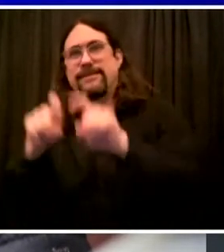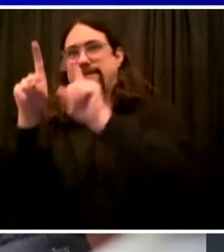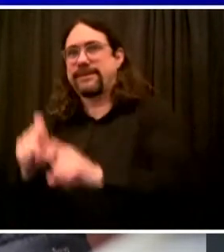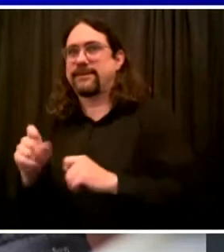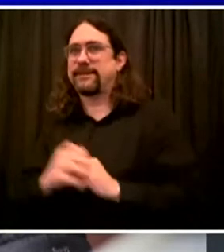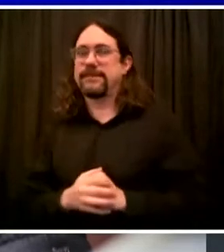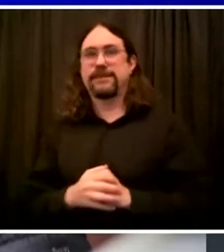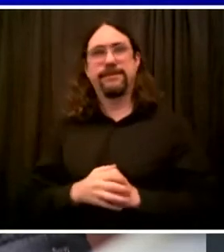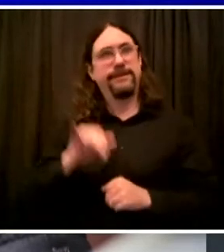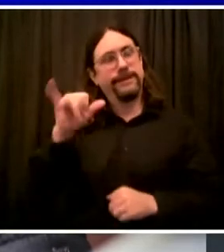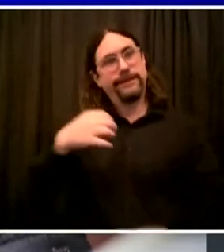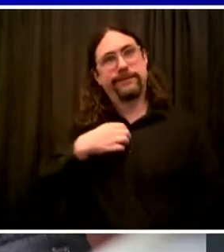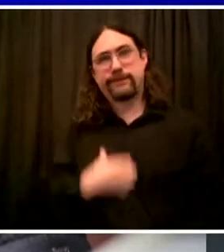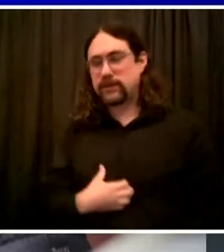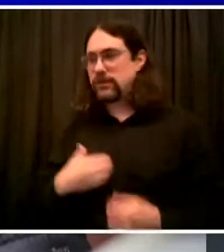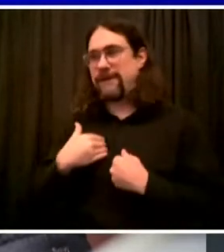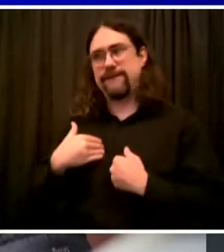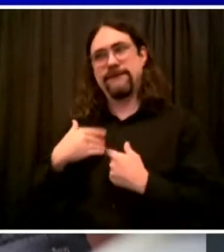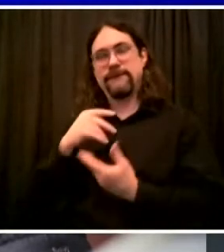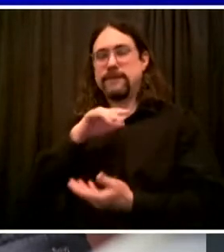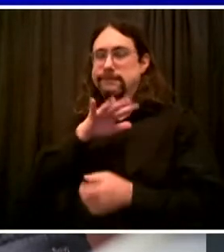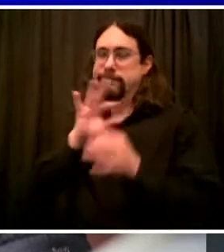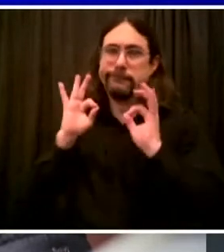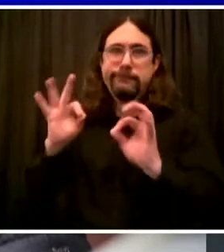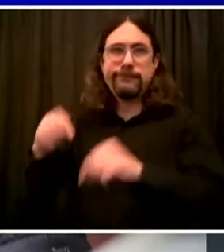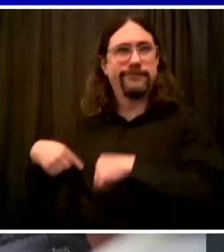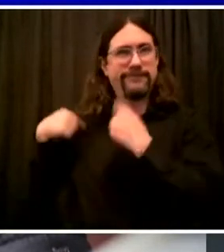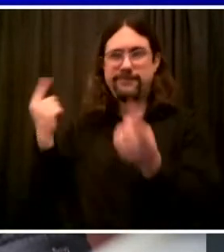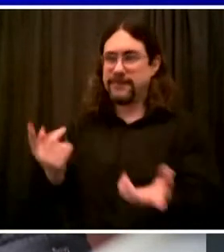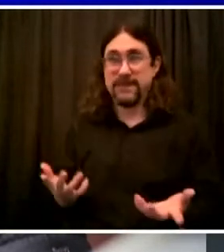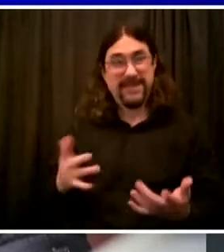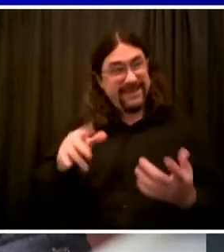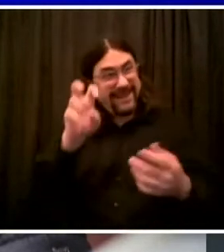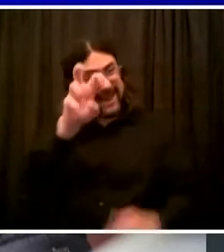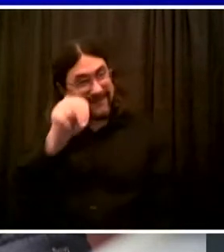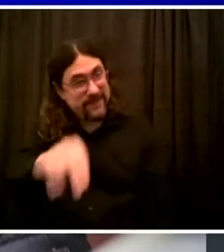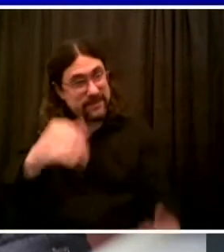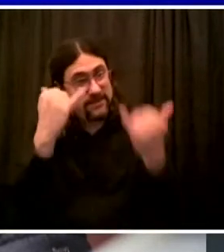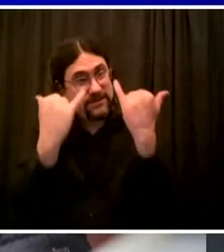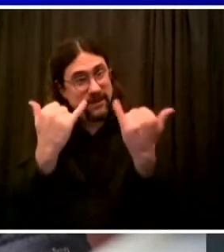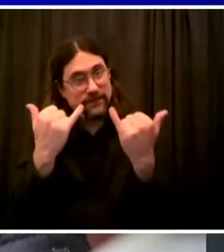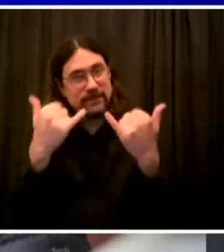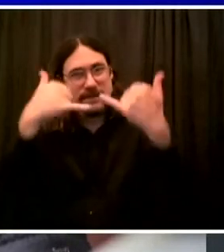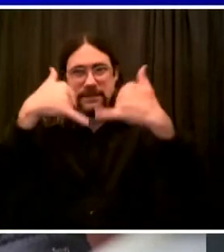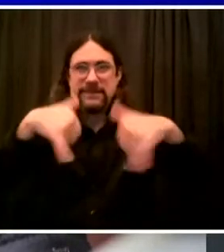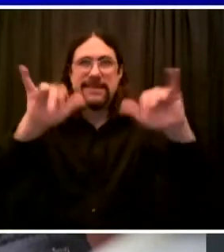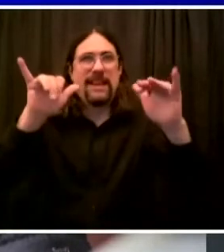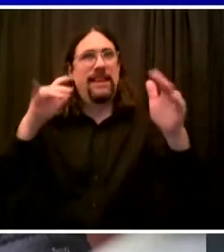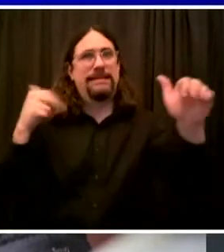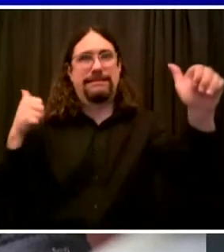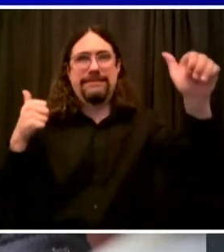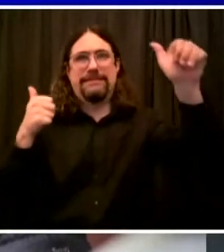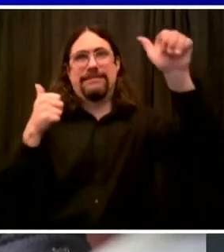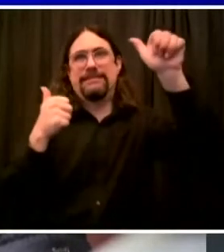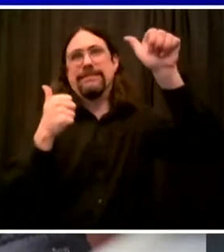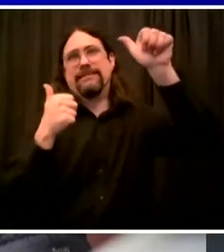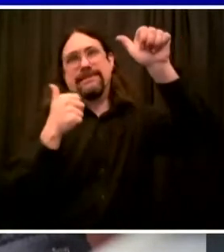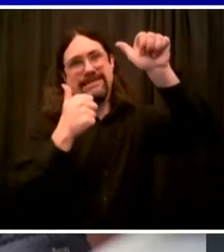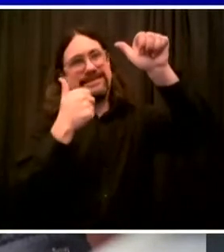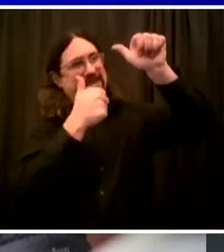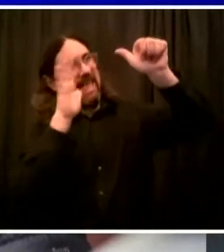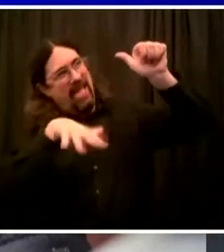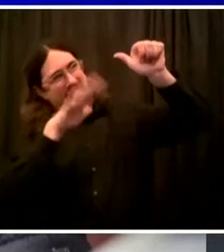that's because the help we needed from the federal government never was there in the beginning, still isn't here. But we do not let that stop us.